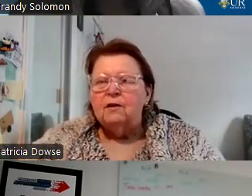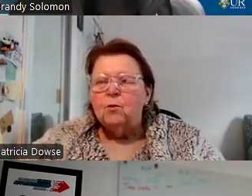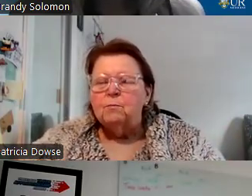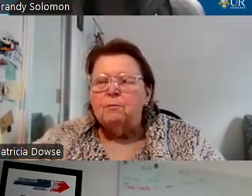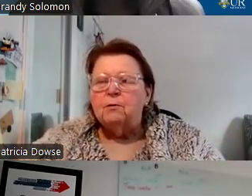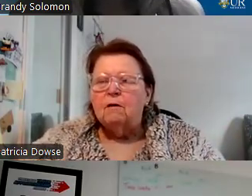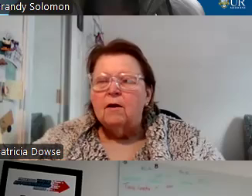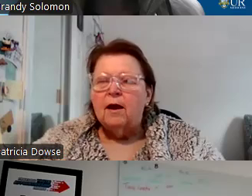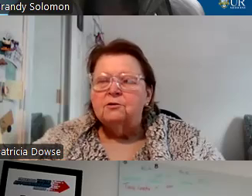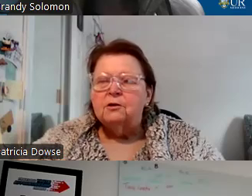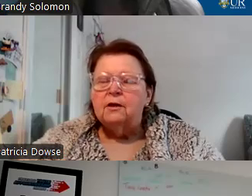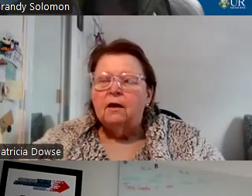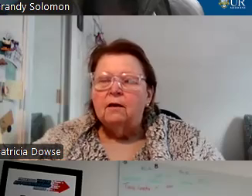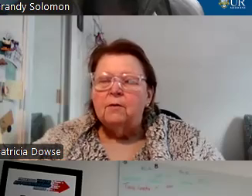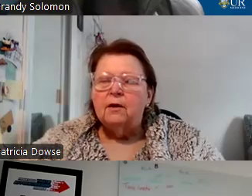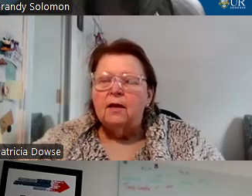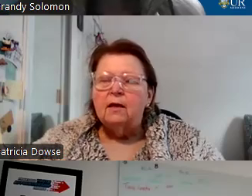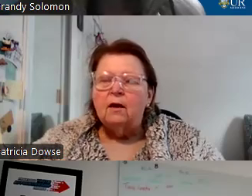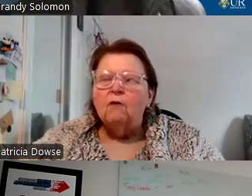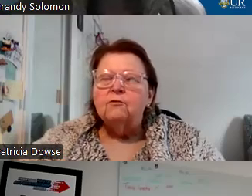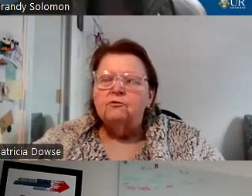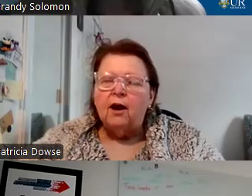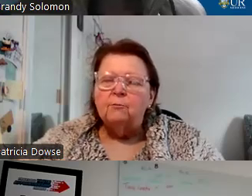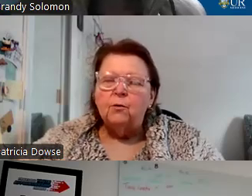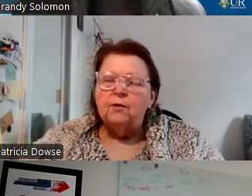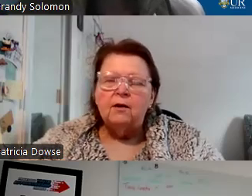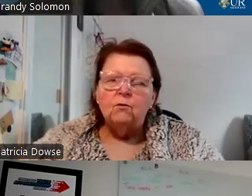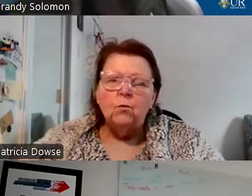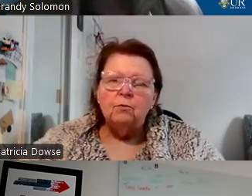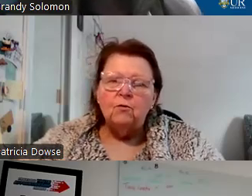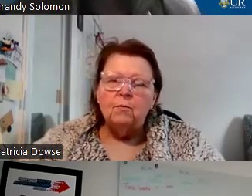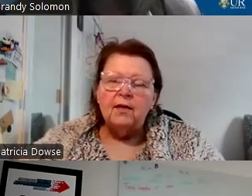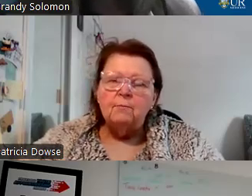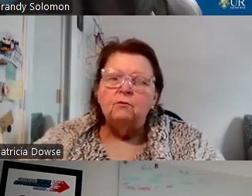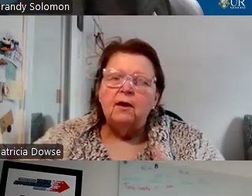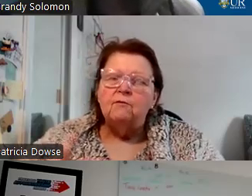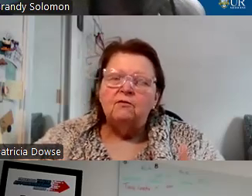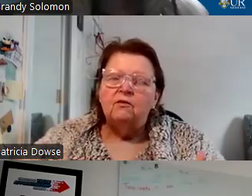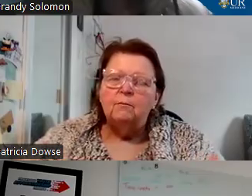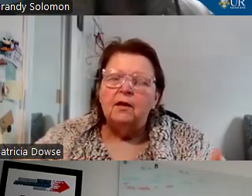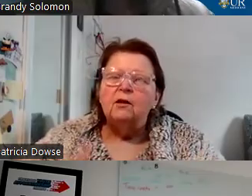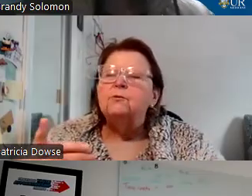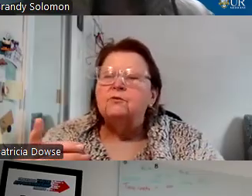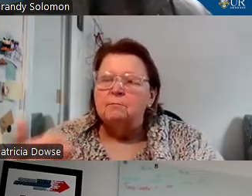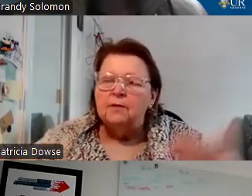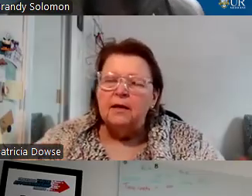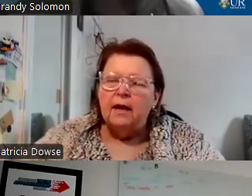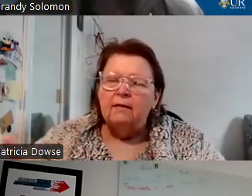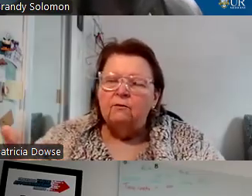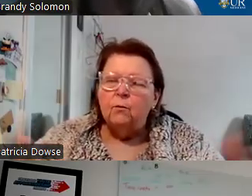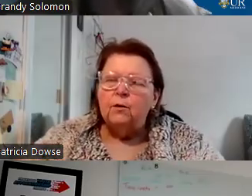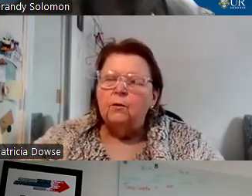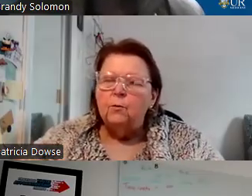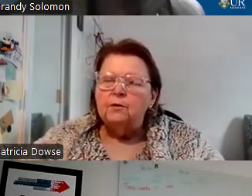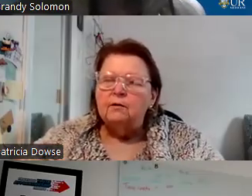so, indeed, more people are actually getting offered jobs where they never were before. But that means we have to have a system that includes them.